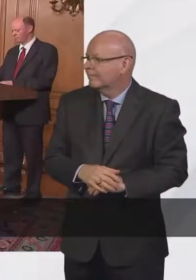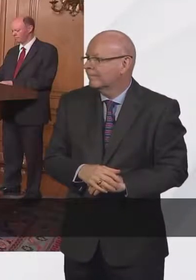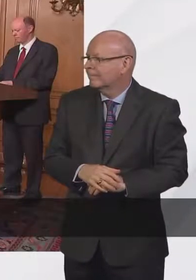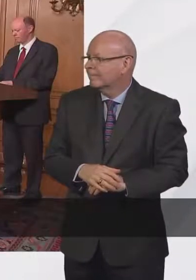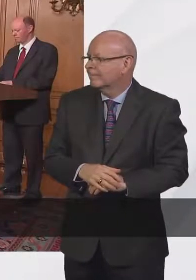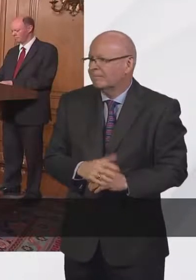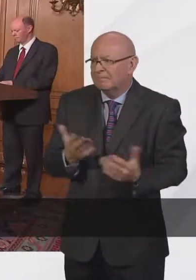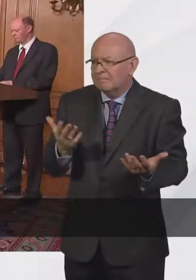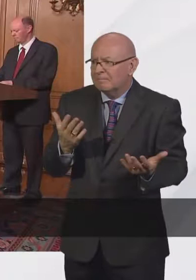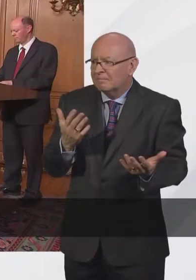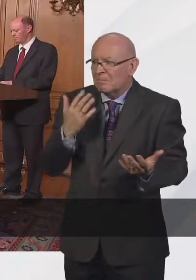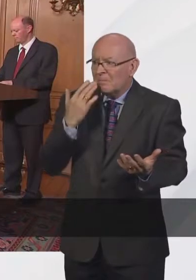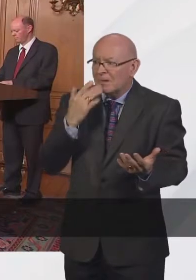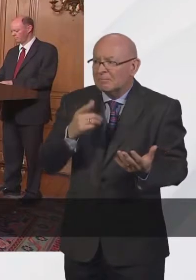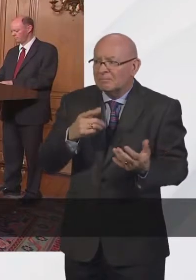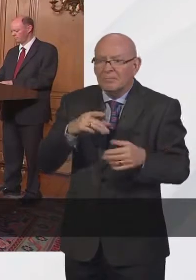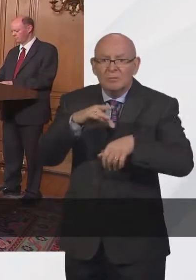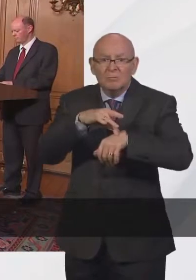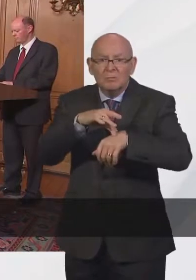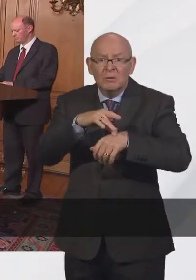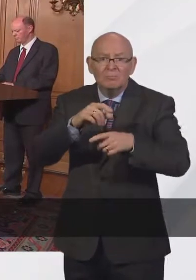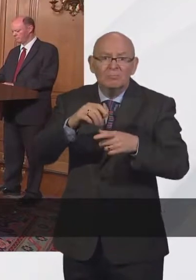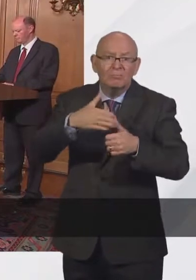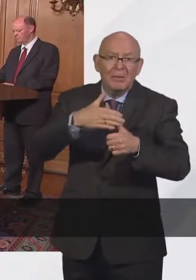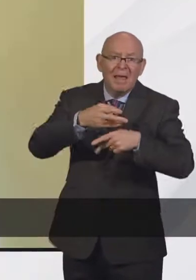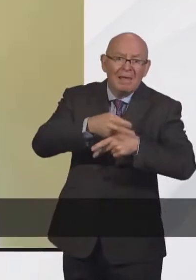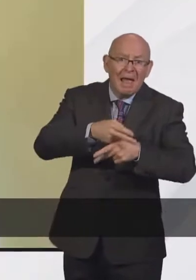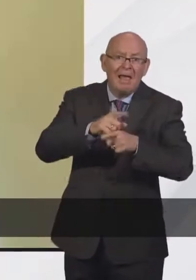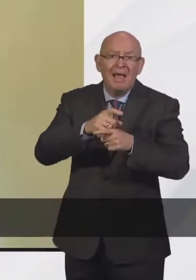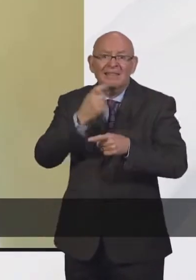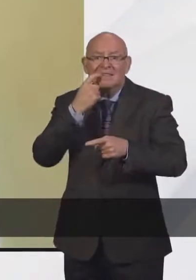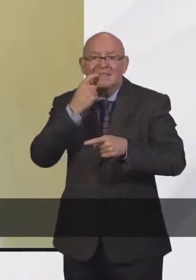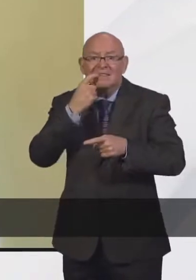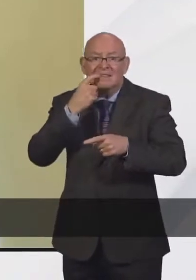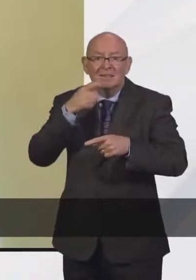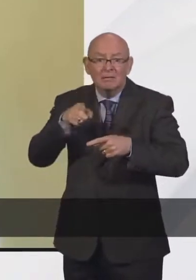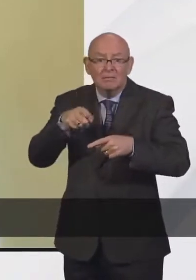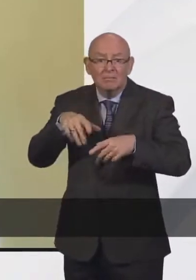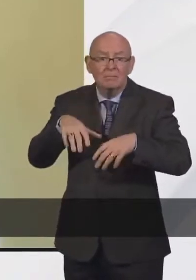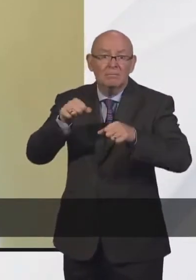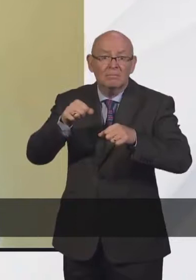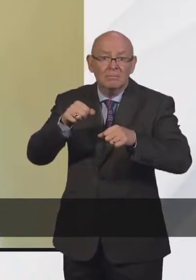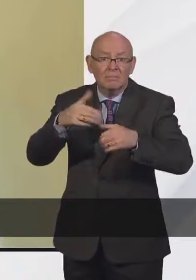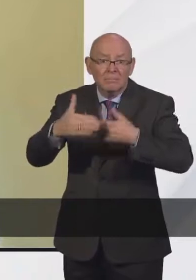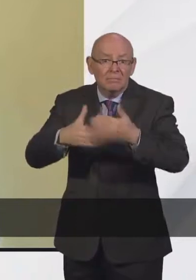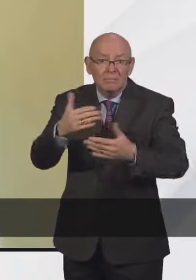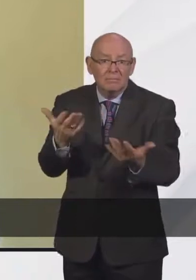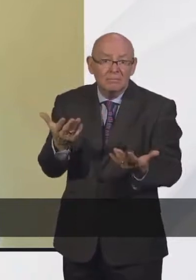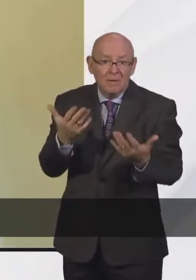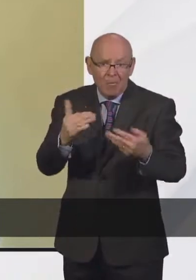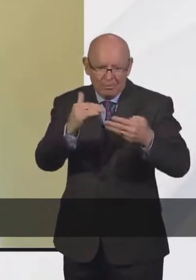are seeing large numbers of patients referred to the emergency department because their GP or dentist are refusing